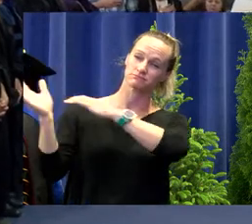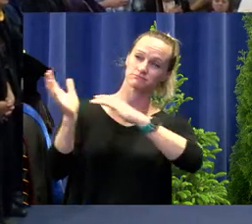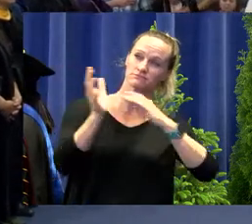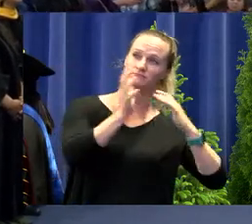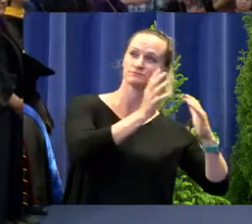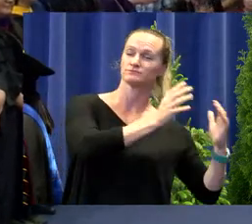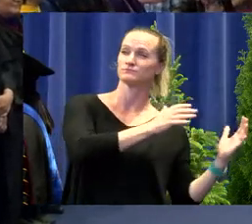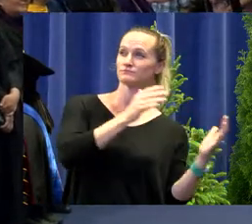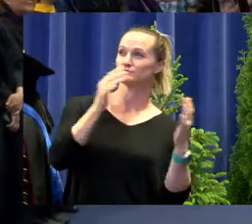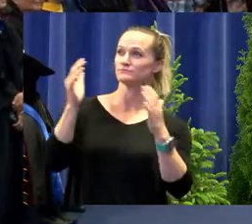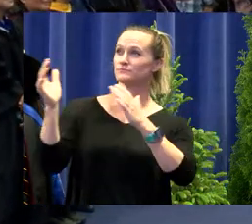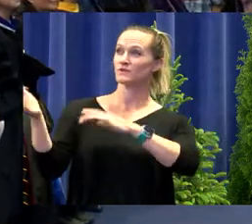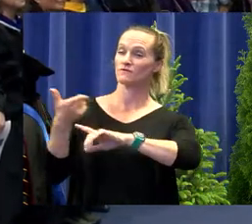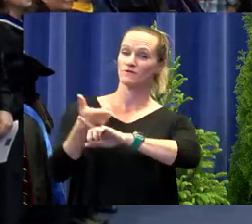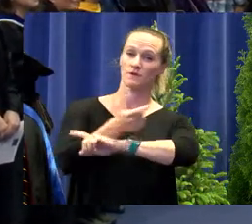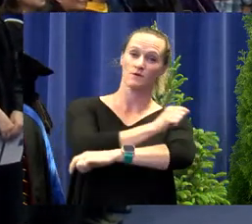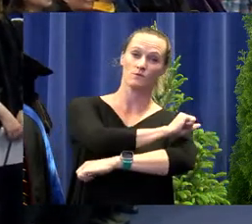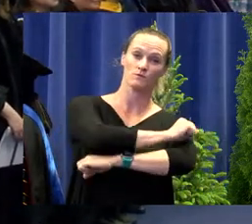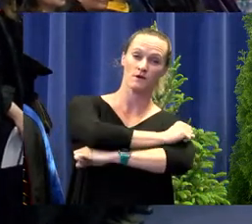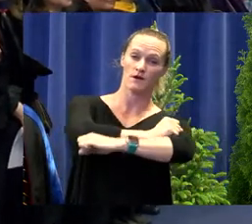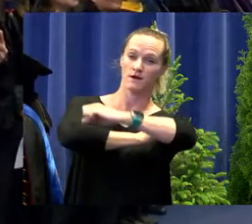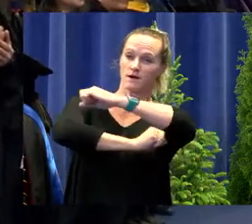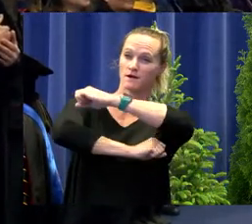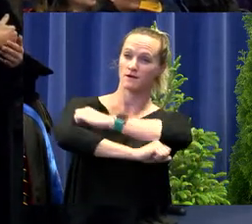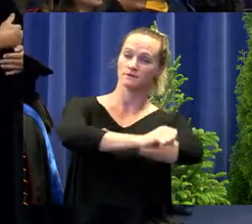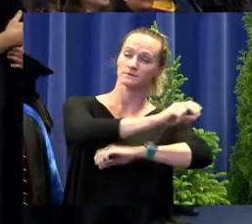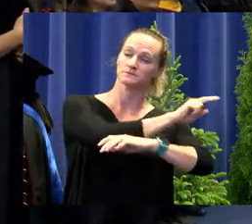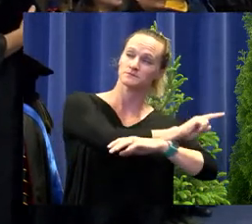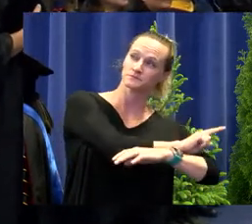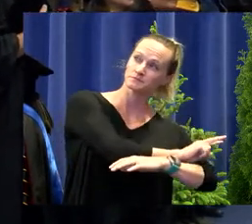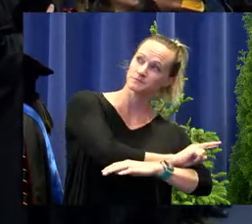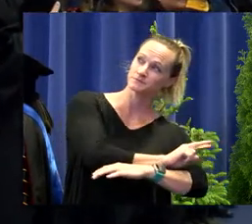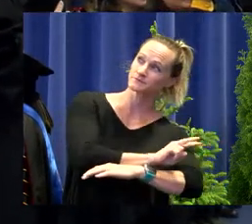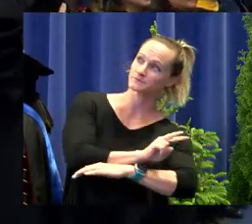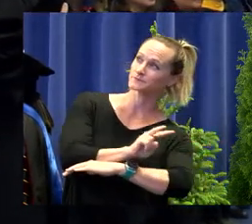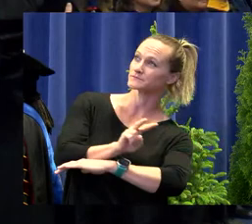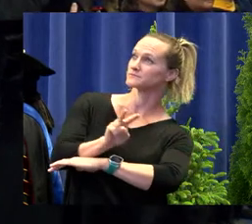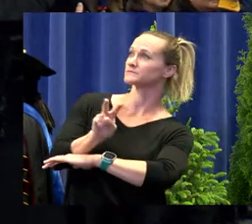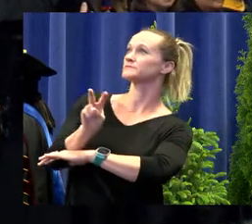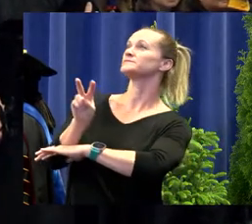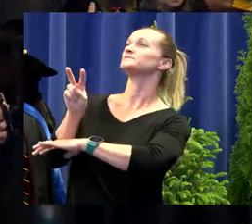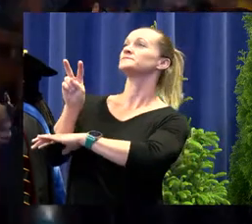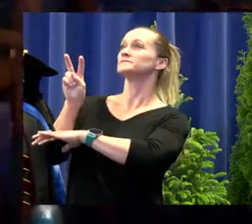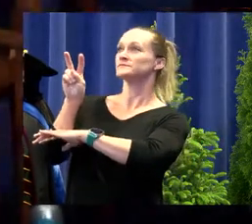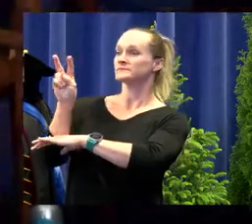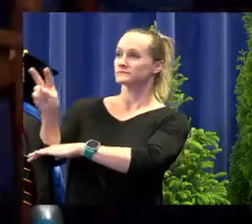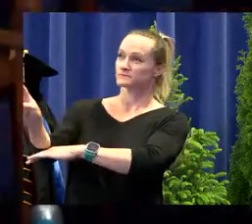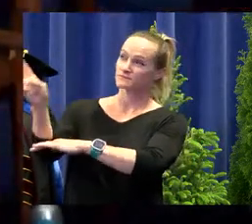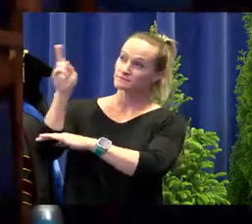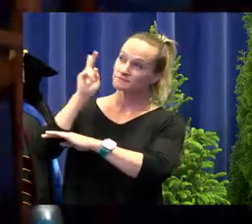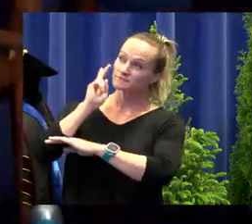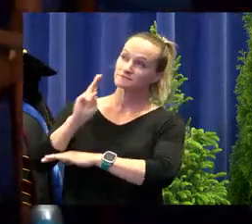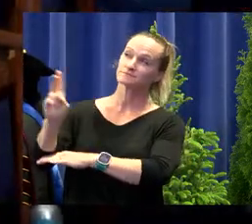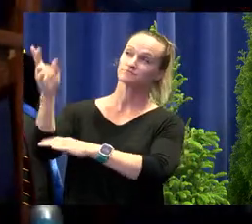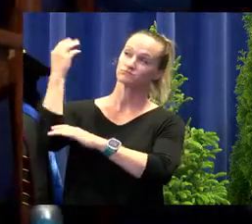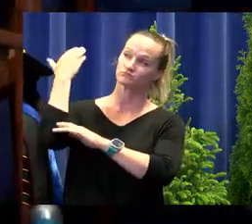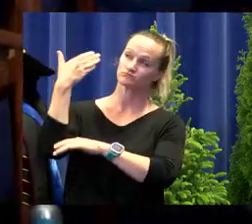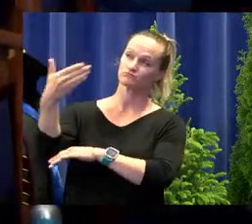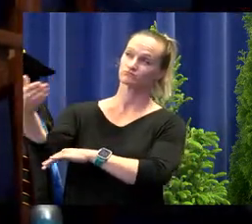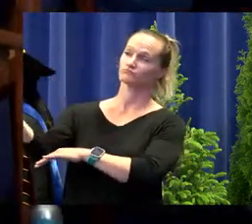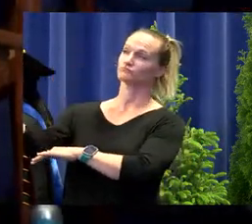perilous fight. O'er the ramparts we watch were so